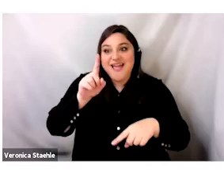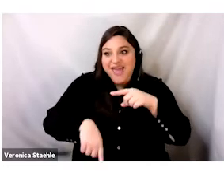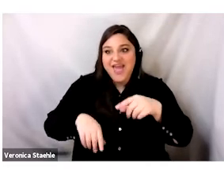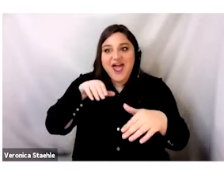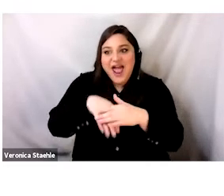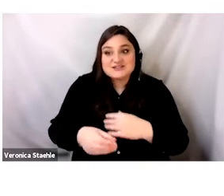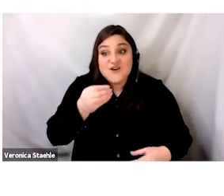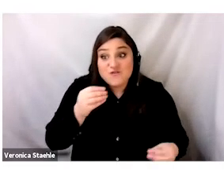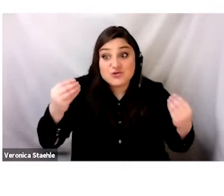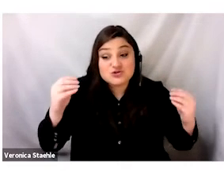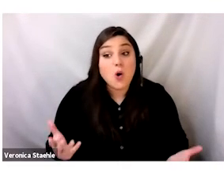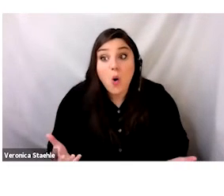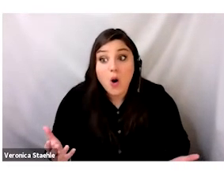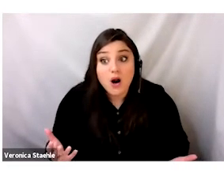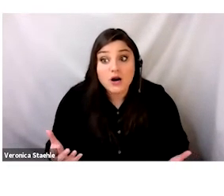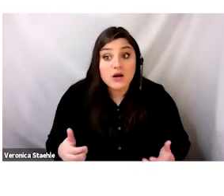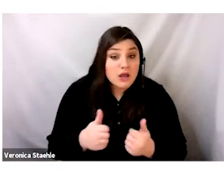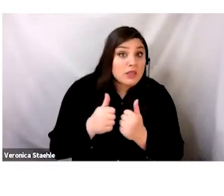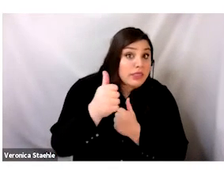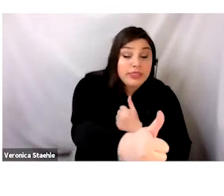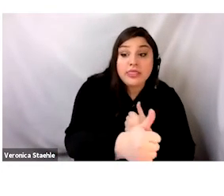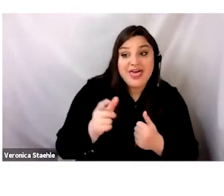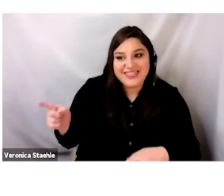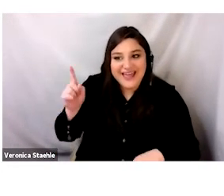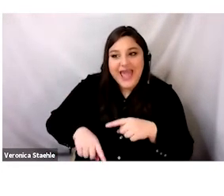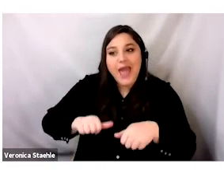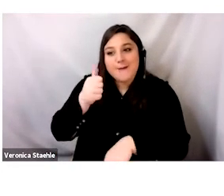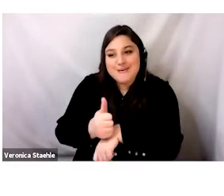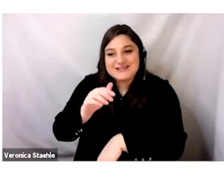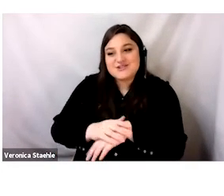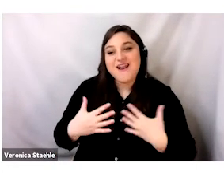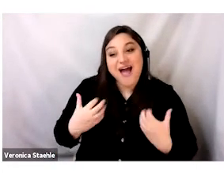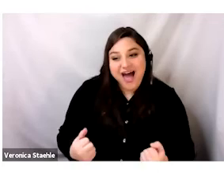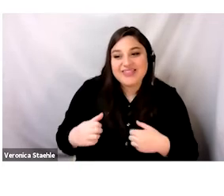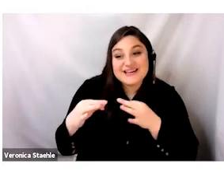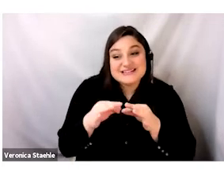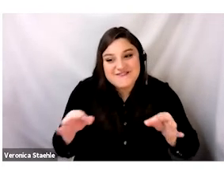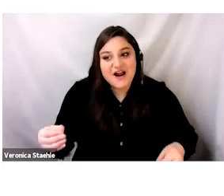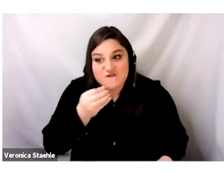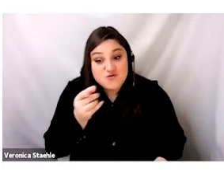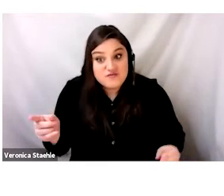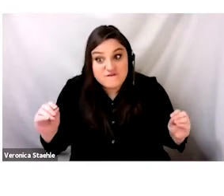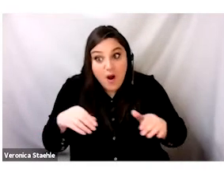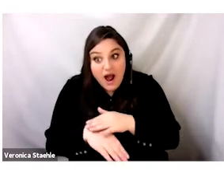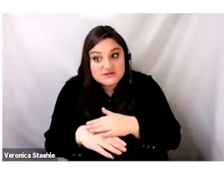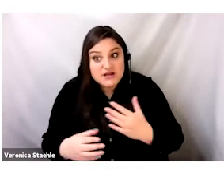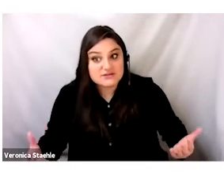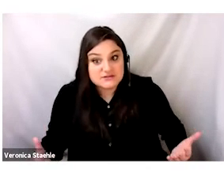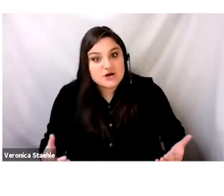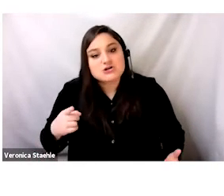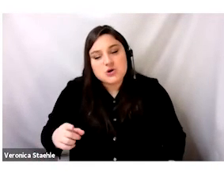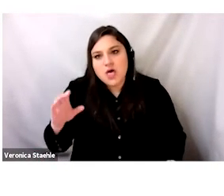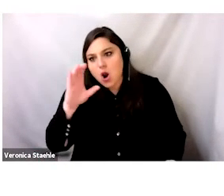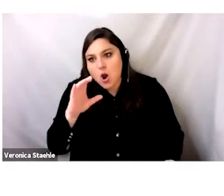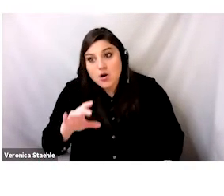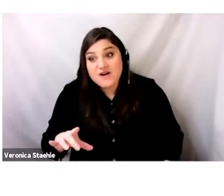to healthy foods, again, based on how they define healthy food. And they found that there were residents that were